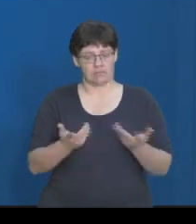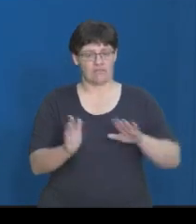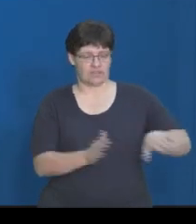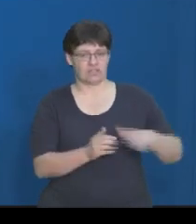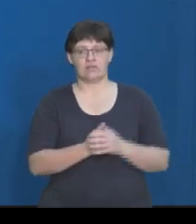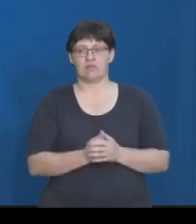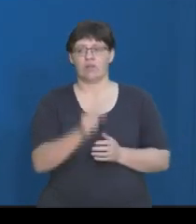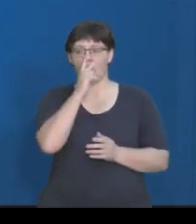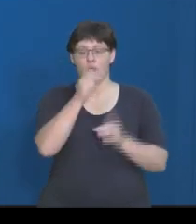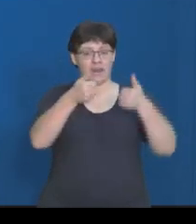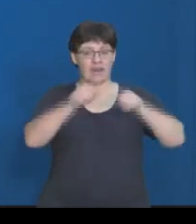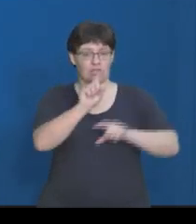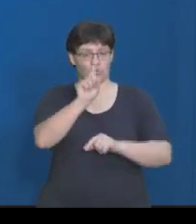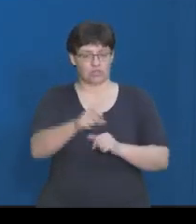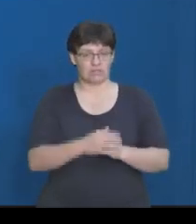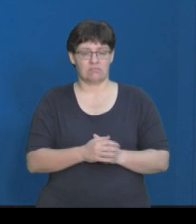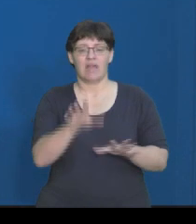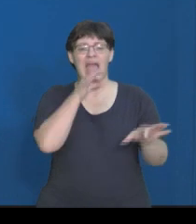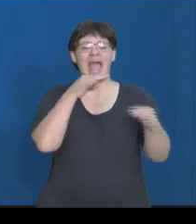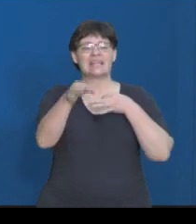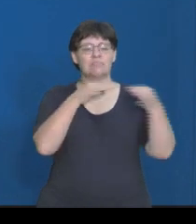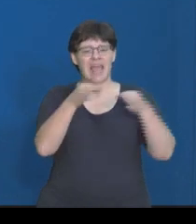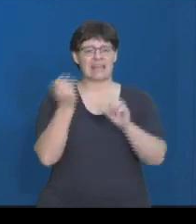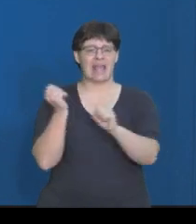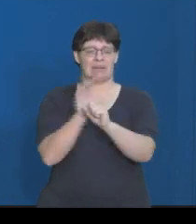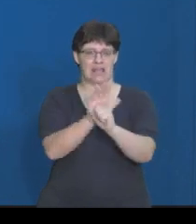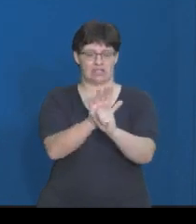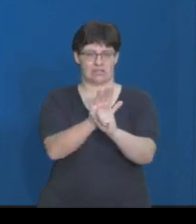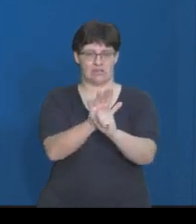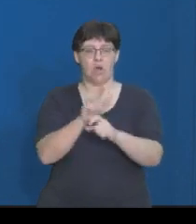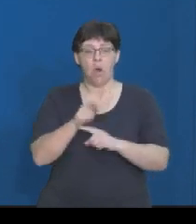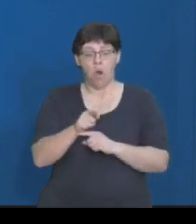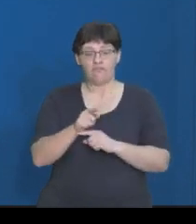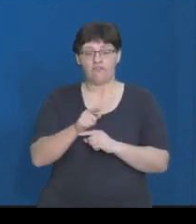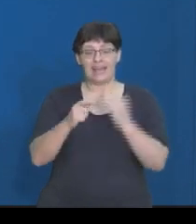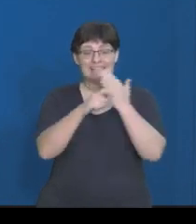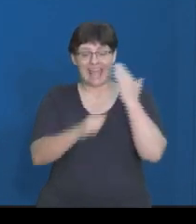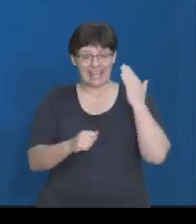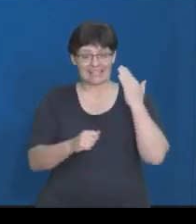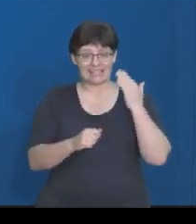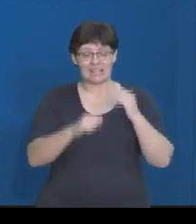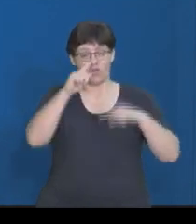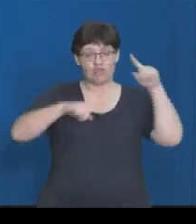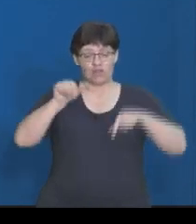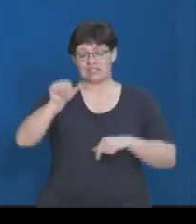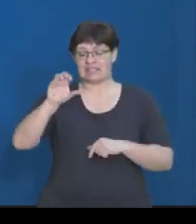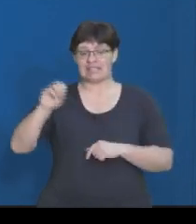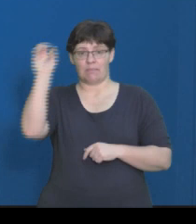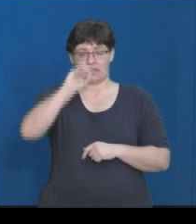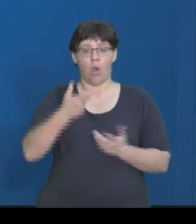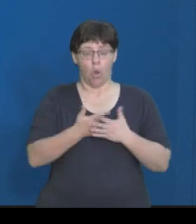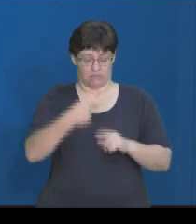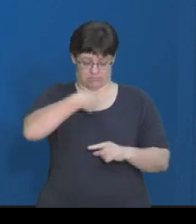ones. Let's look at the next question. Explain the implication of a tax rate of 60% on the